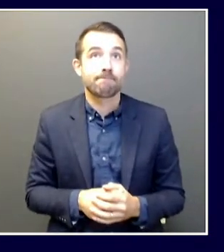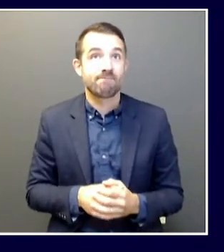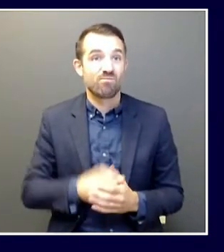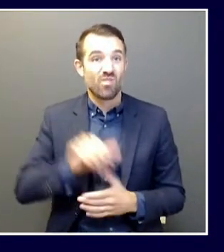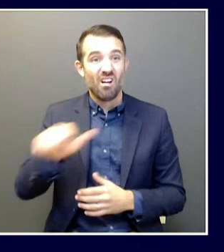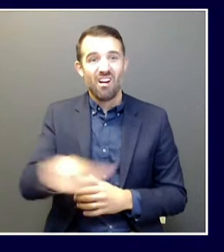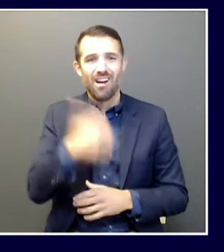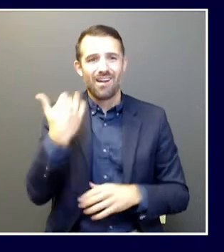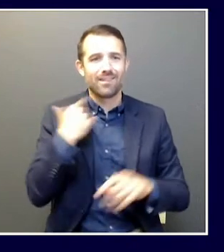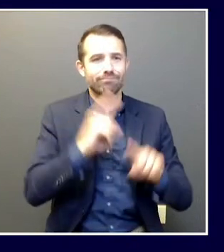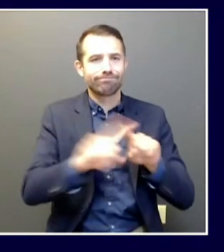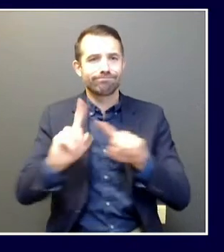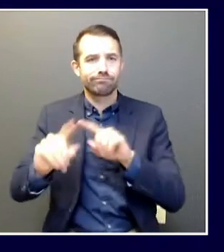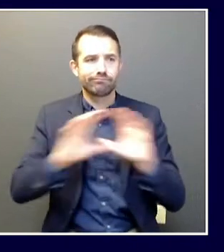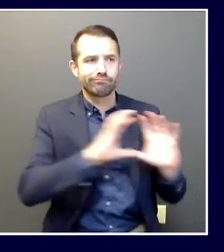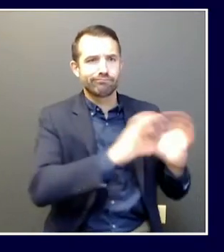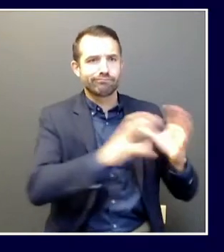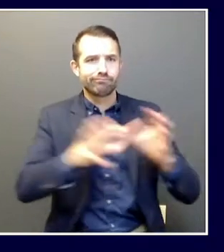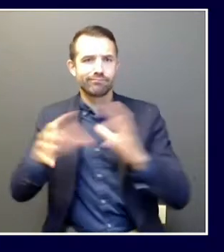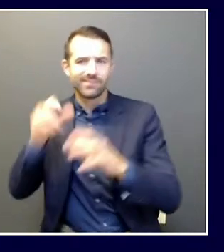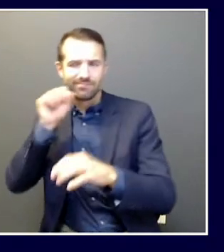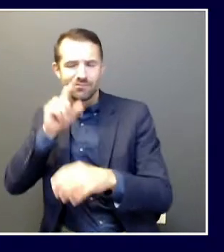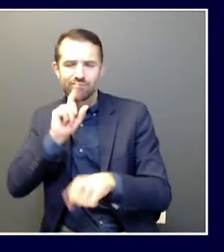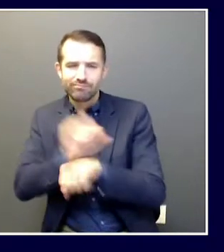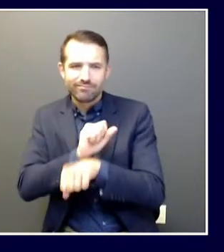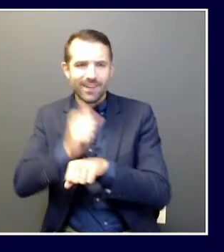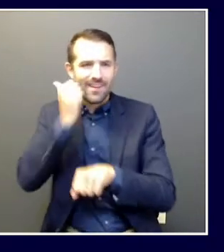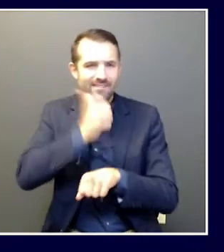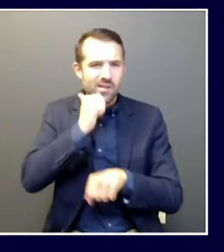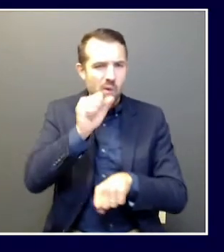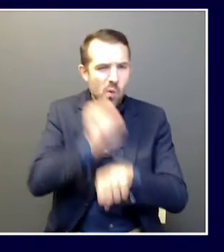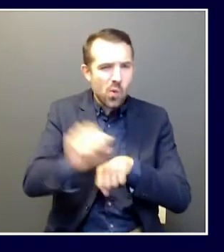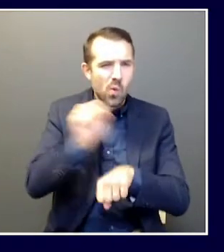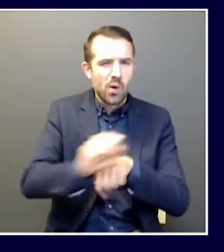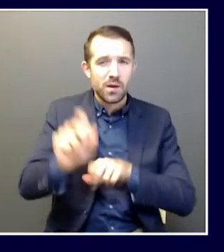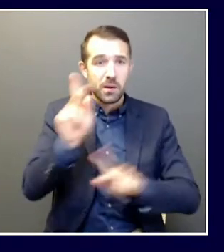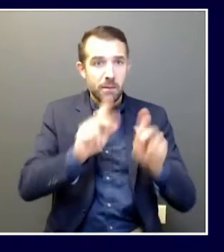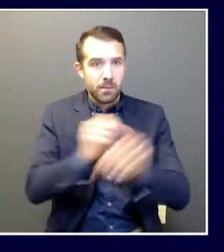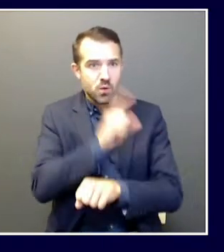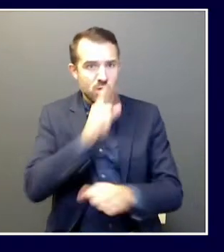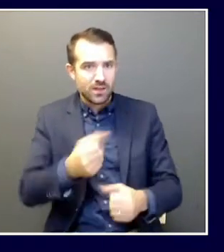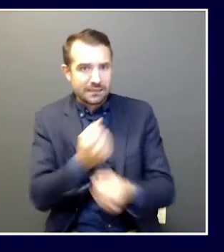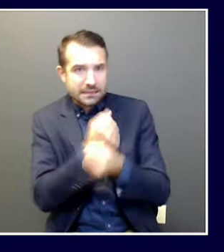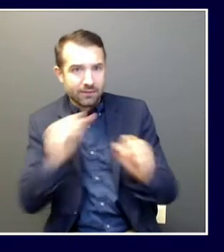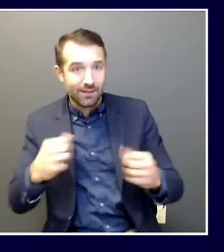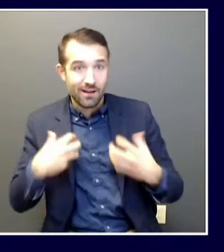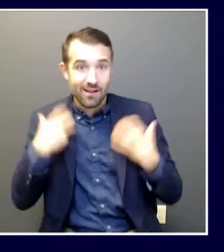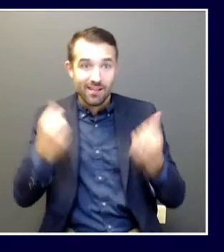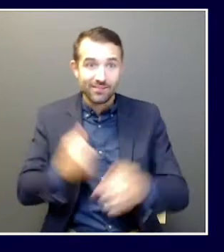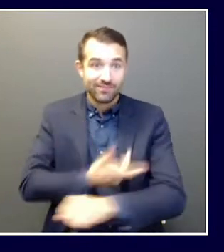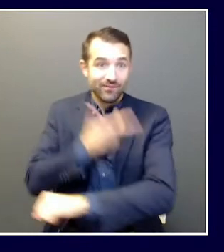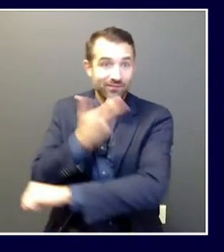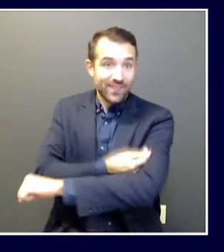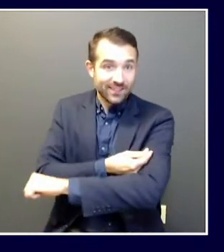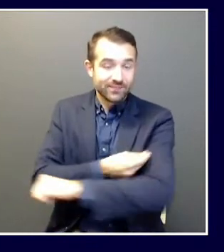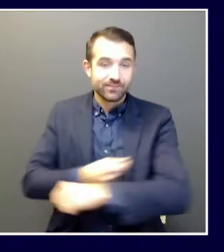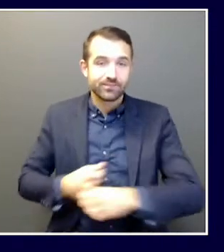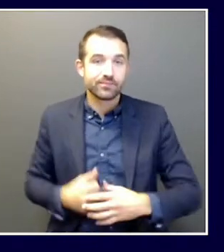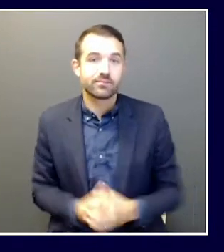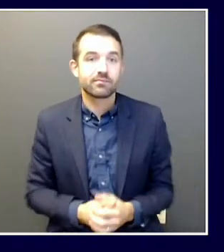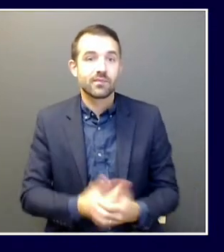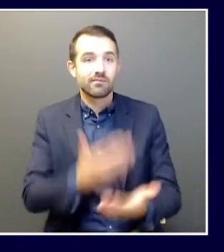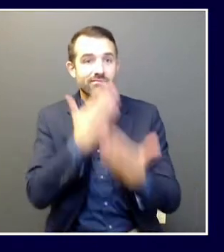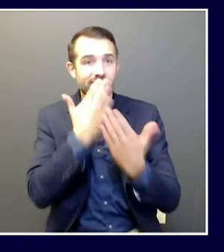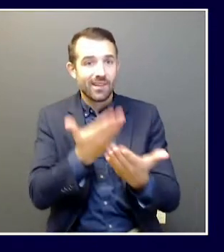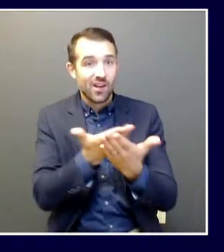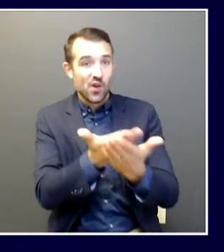them safe, healthy, and vaccinated. And of course, I'd like to thank all of you who have spent your days and your